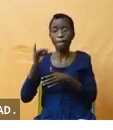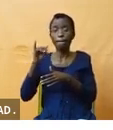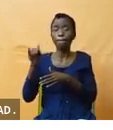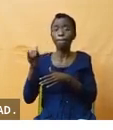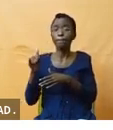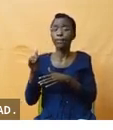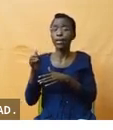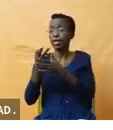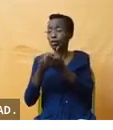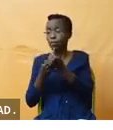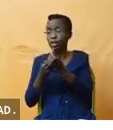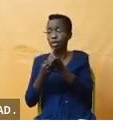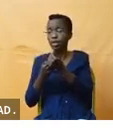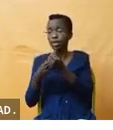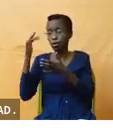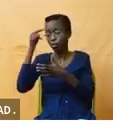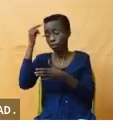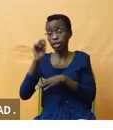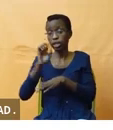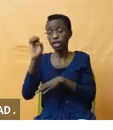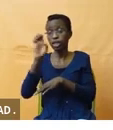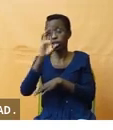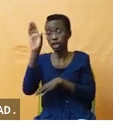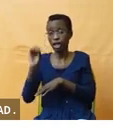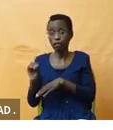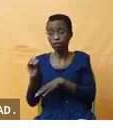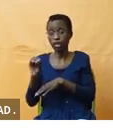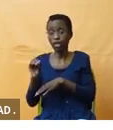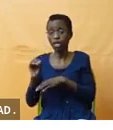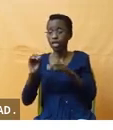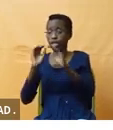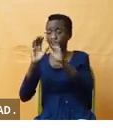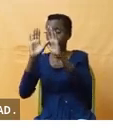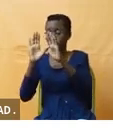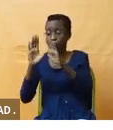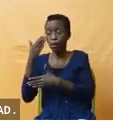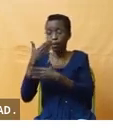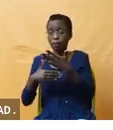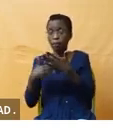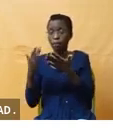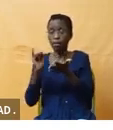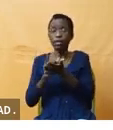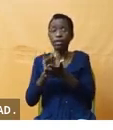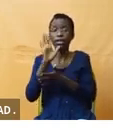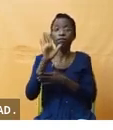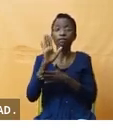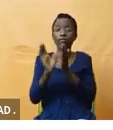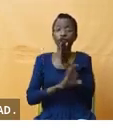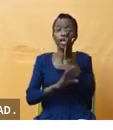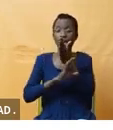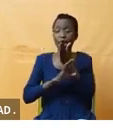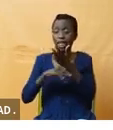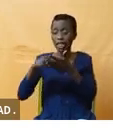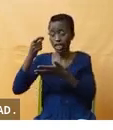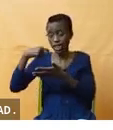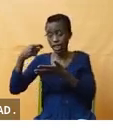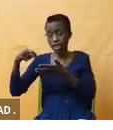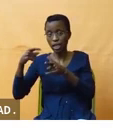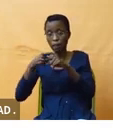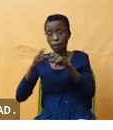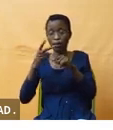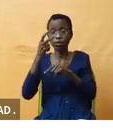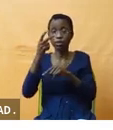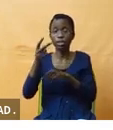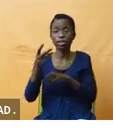because the East Africa Monetary Union Protocol is a key document that 5 countries actually did sign to. But you see the provisions